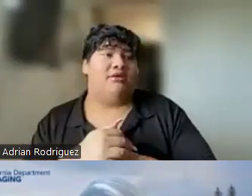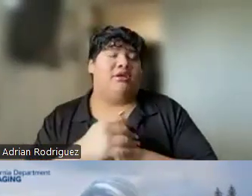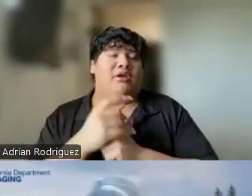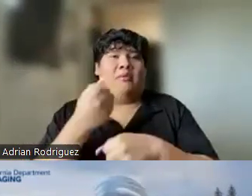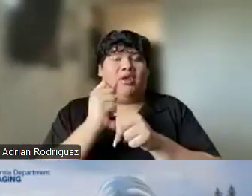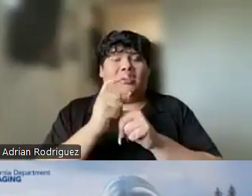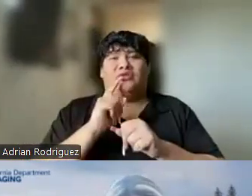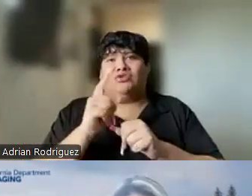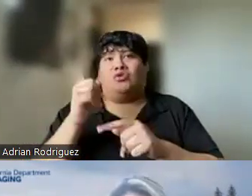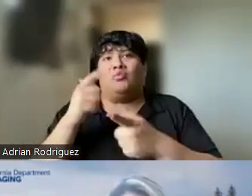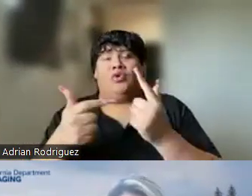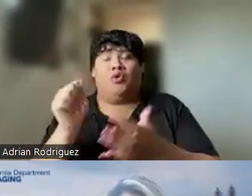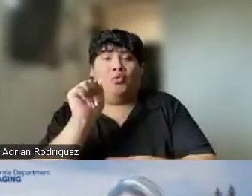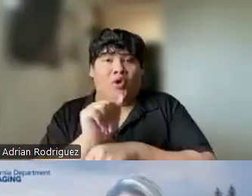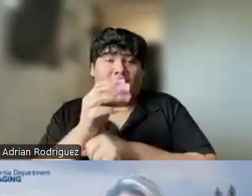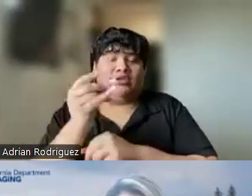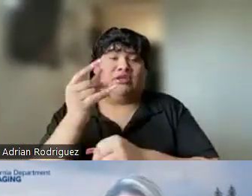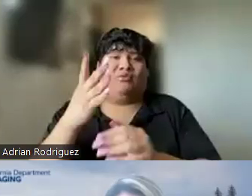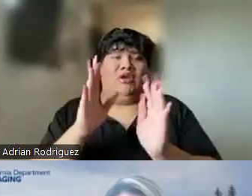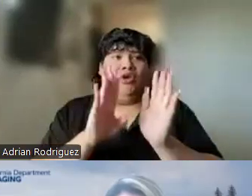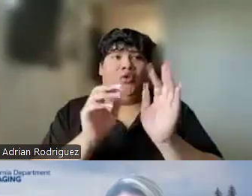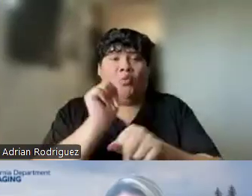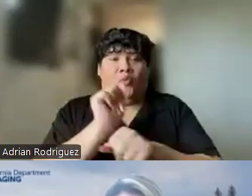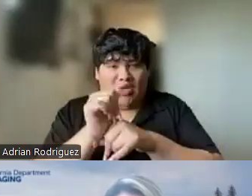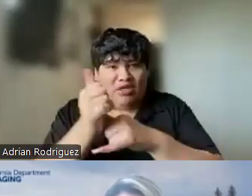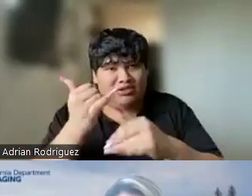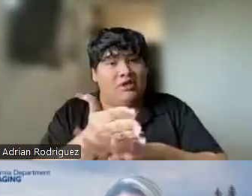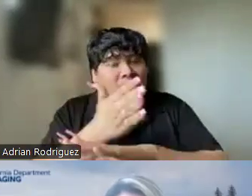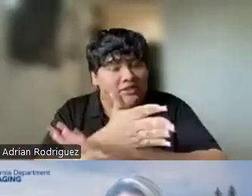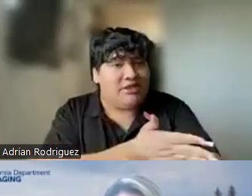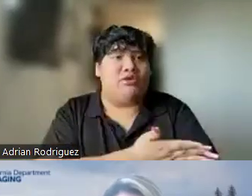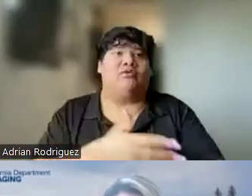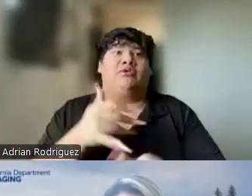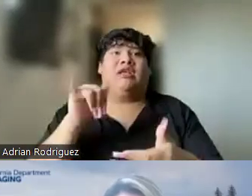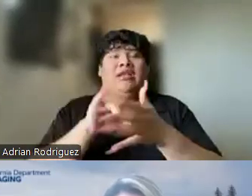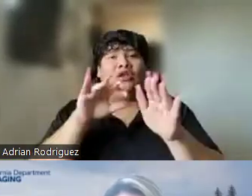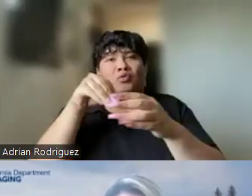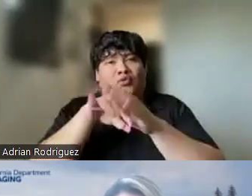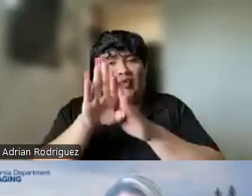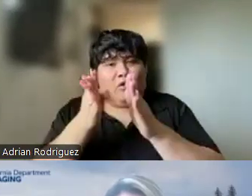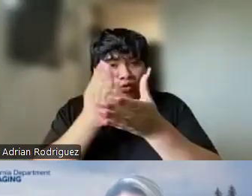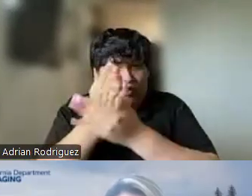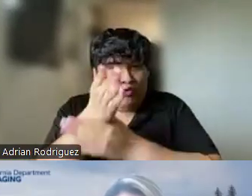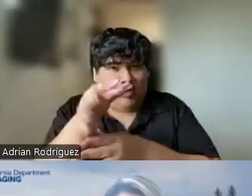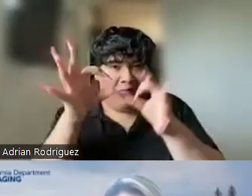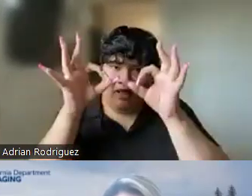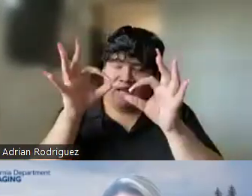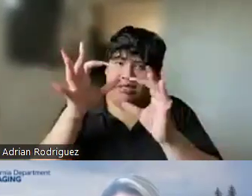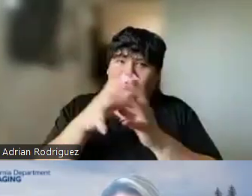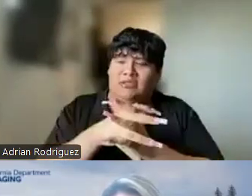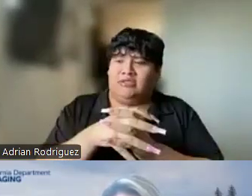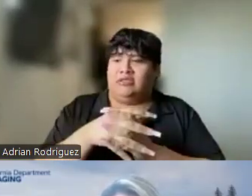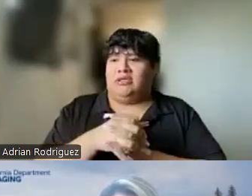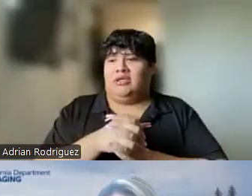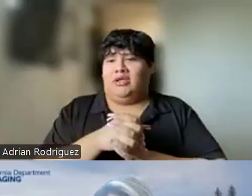sure that work continues and more communities start thinking through that lens. And I think the MPA is, the impetus